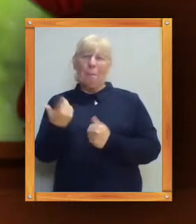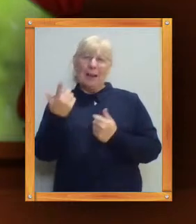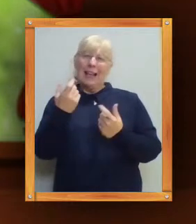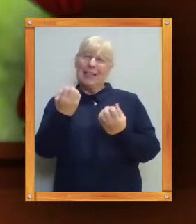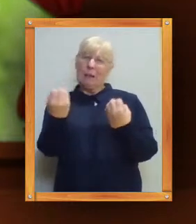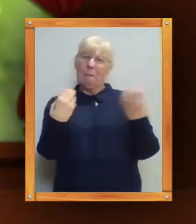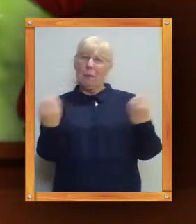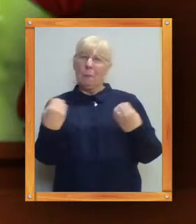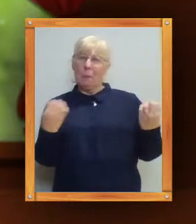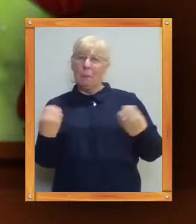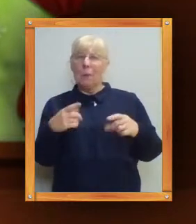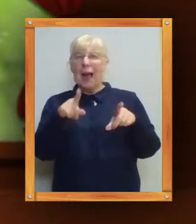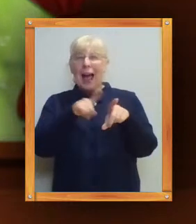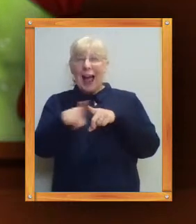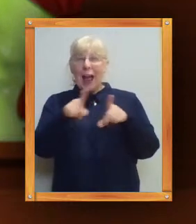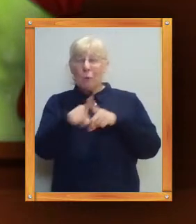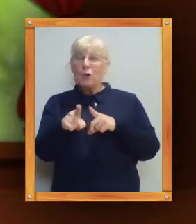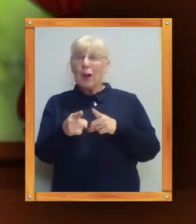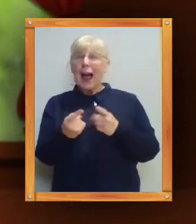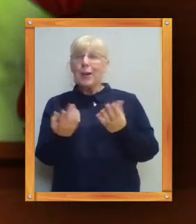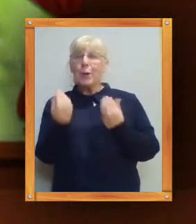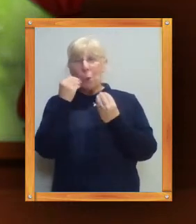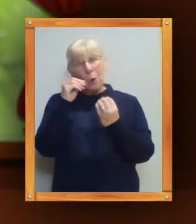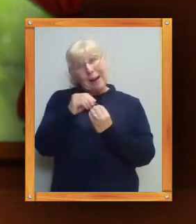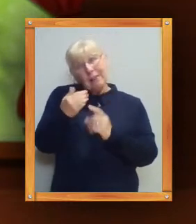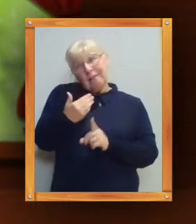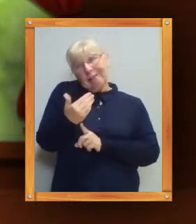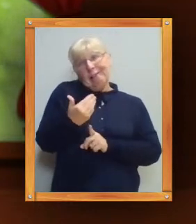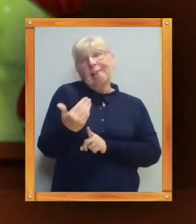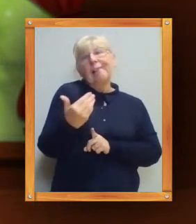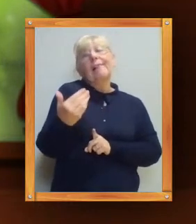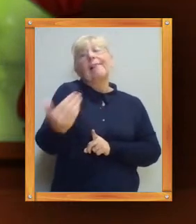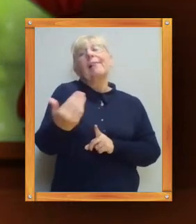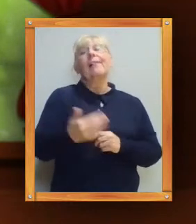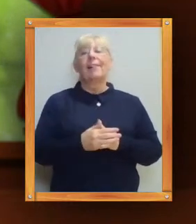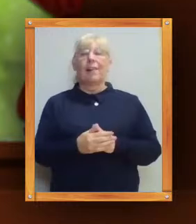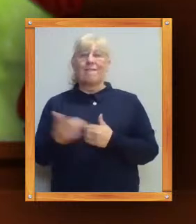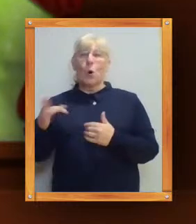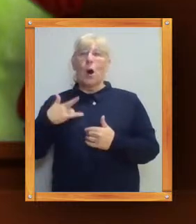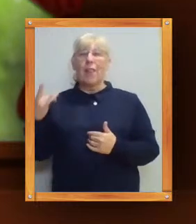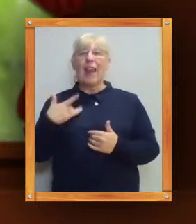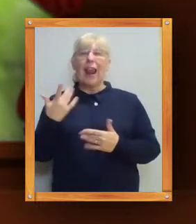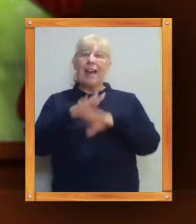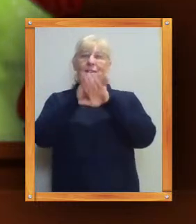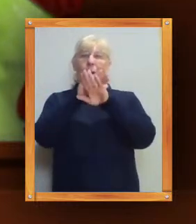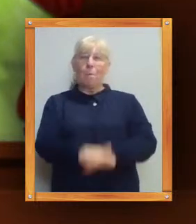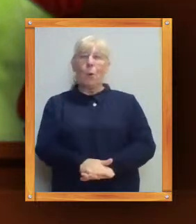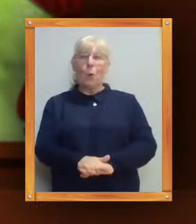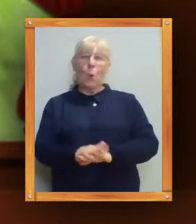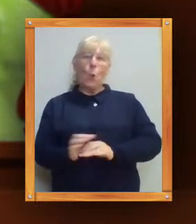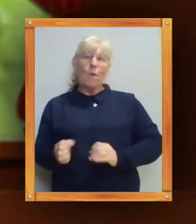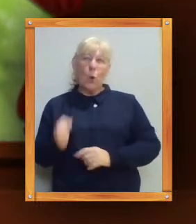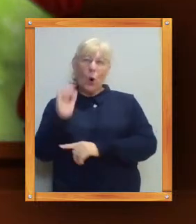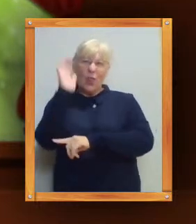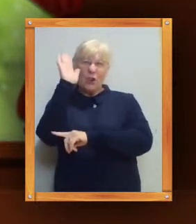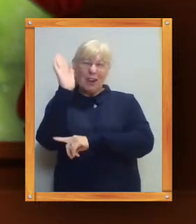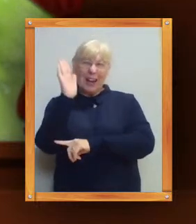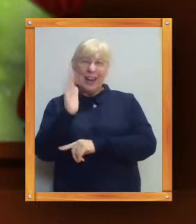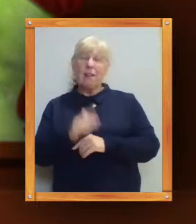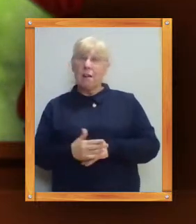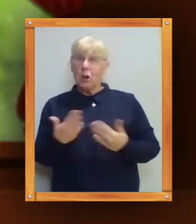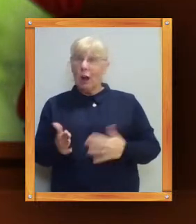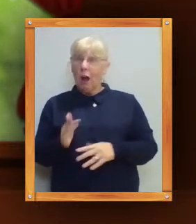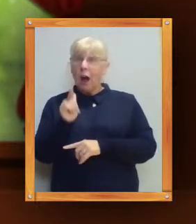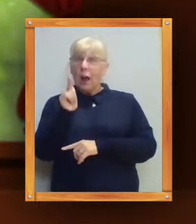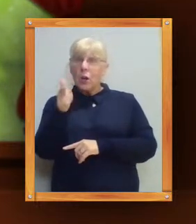I'll try to do as many of them as we can throughout tonight's live switch-on event. At 7:20, I hope you're well, and I hope you and your family are